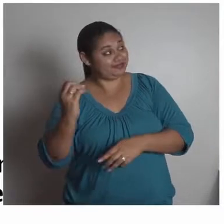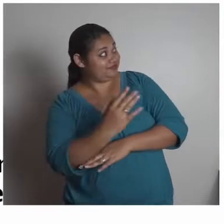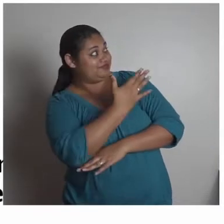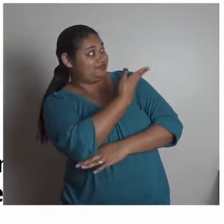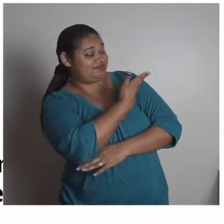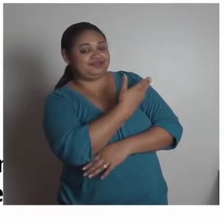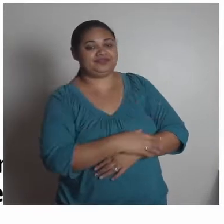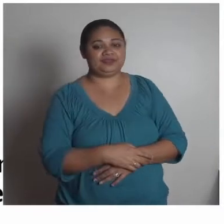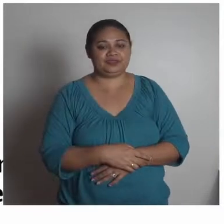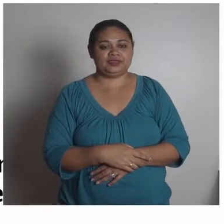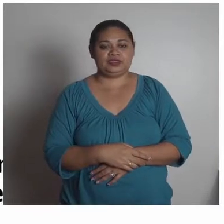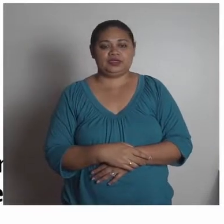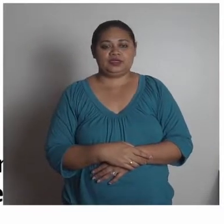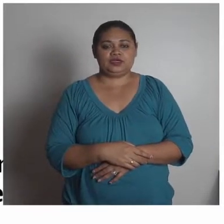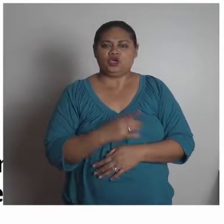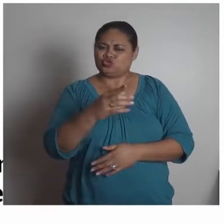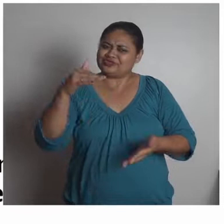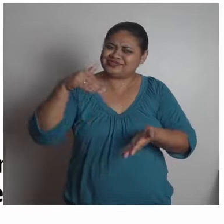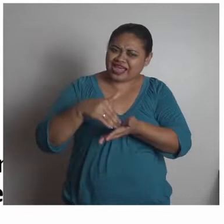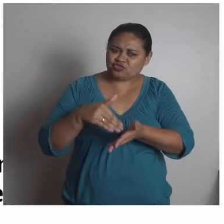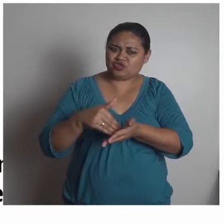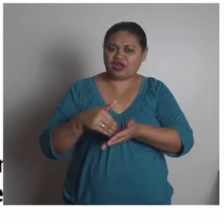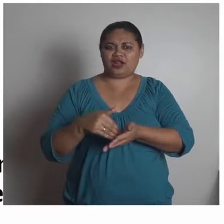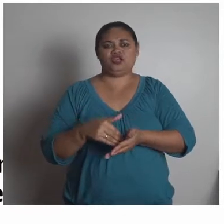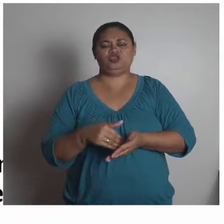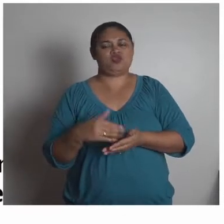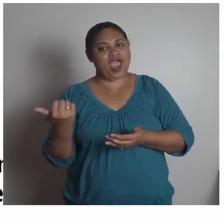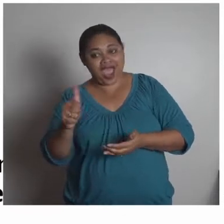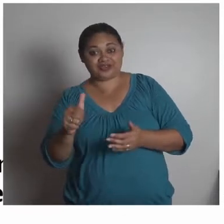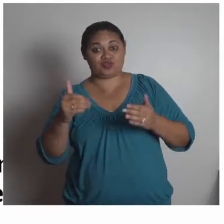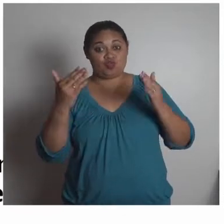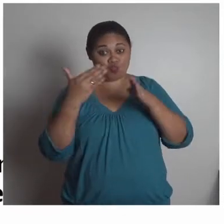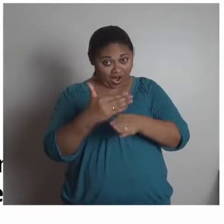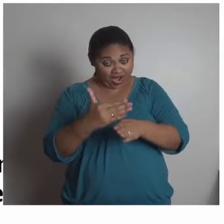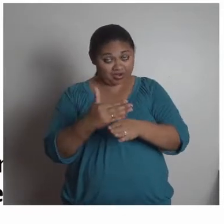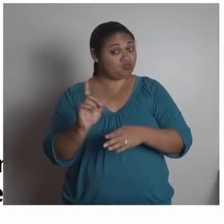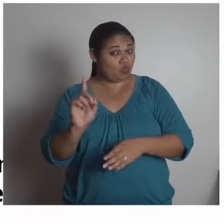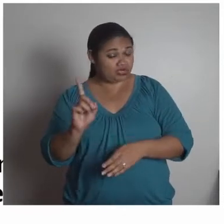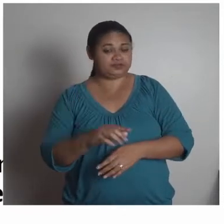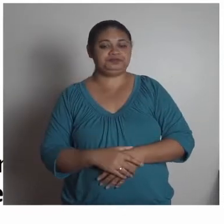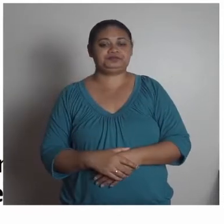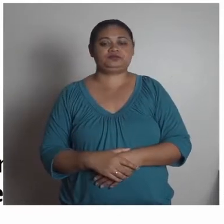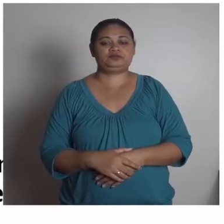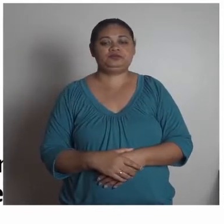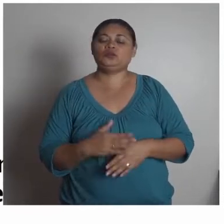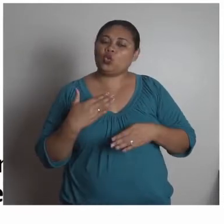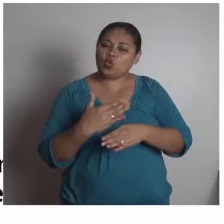bit more about the ideas, this next page, very quickly. Absolutely central to any set of work